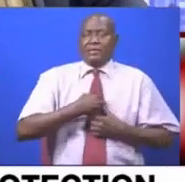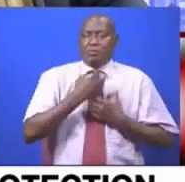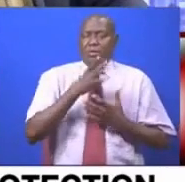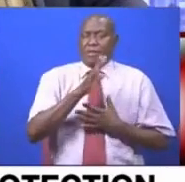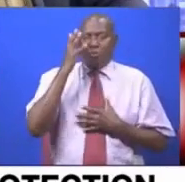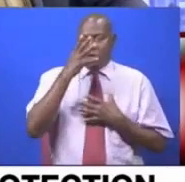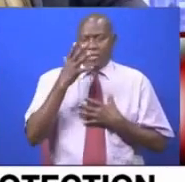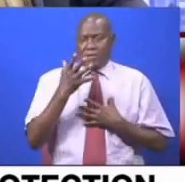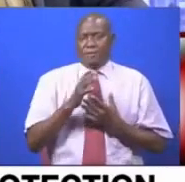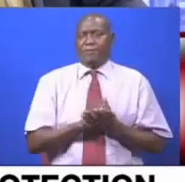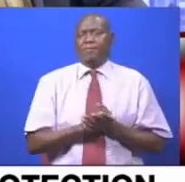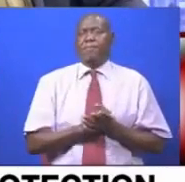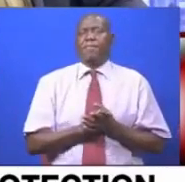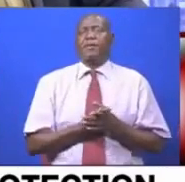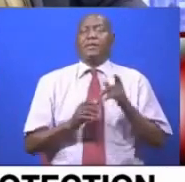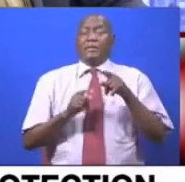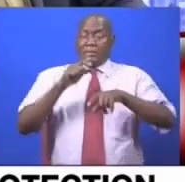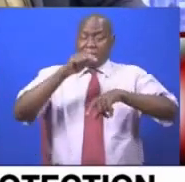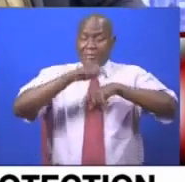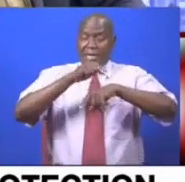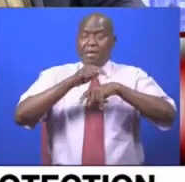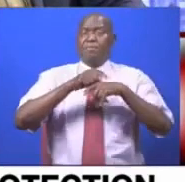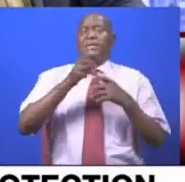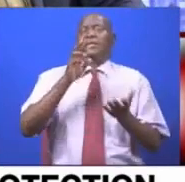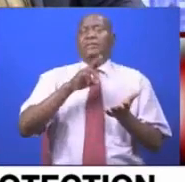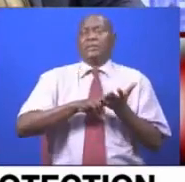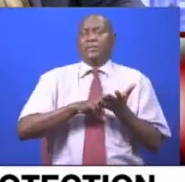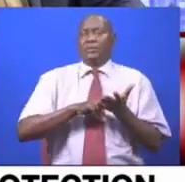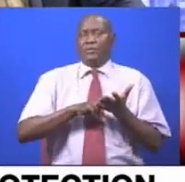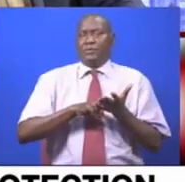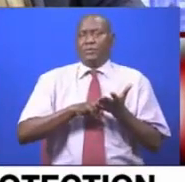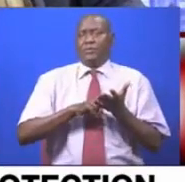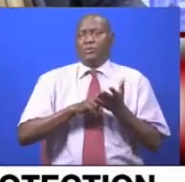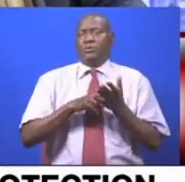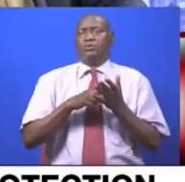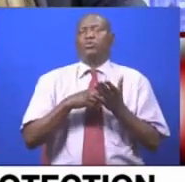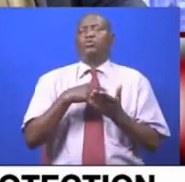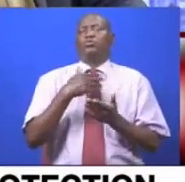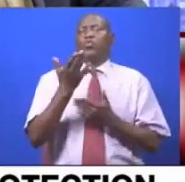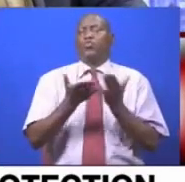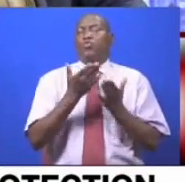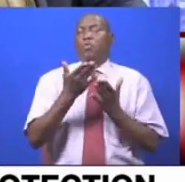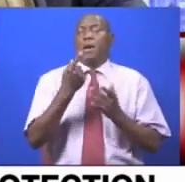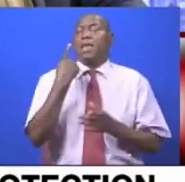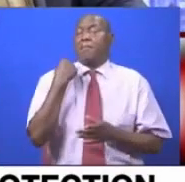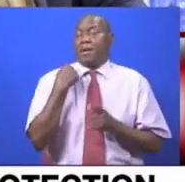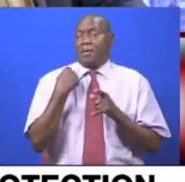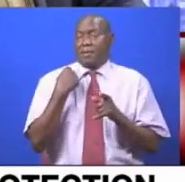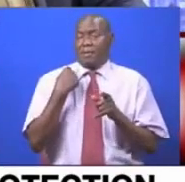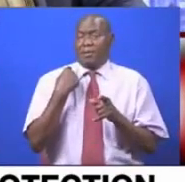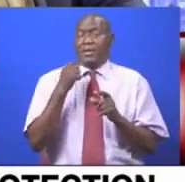worry was during the registration of Huduma numbers. You could